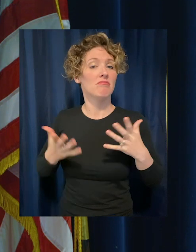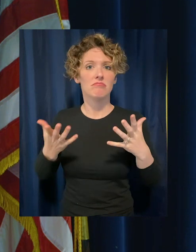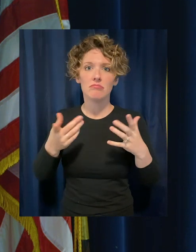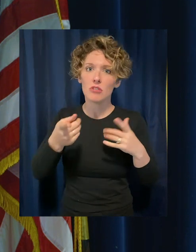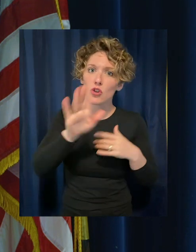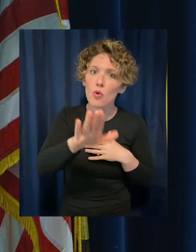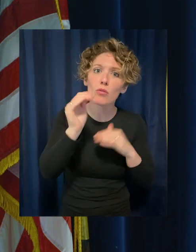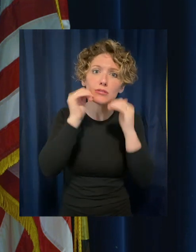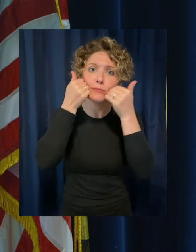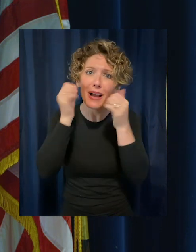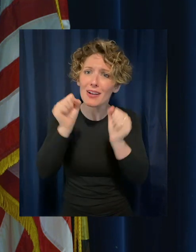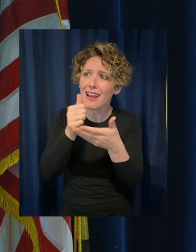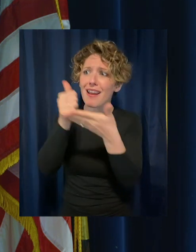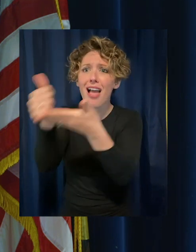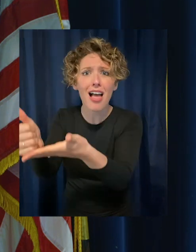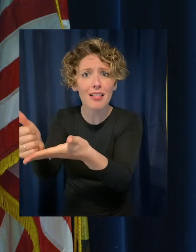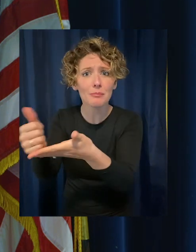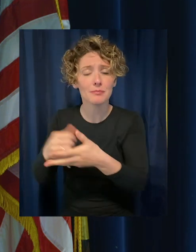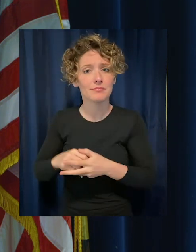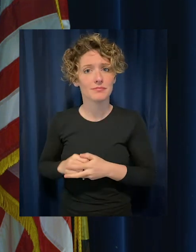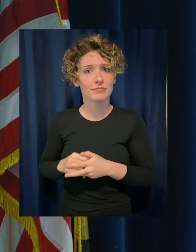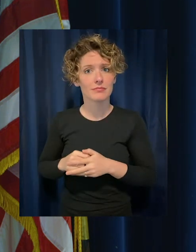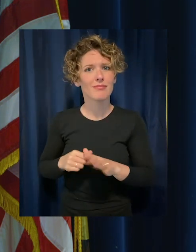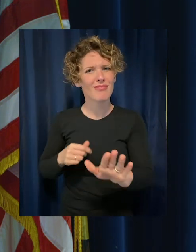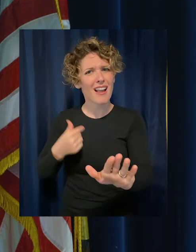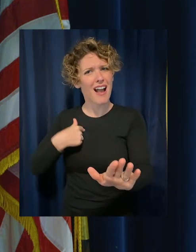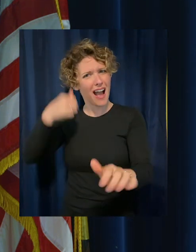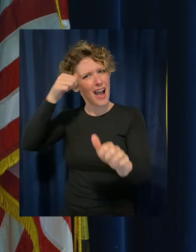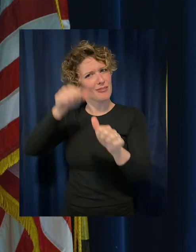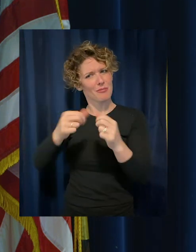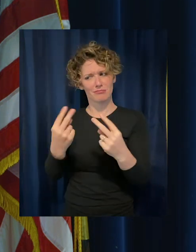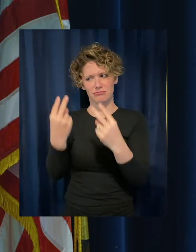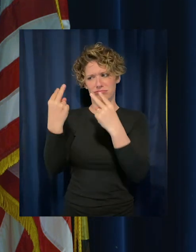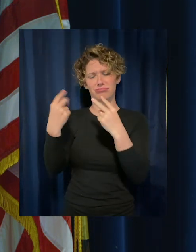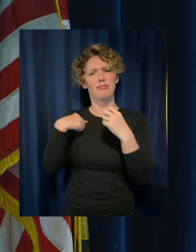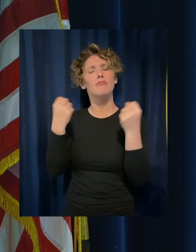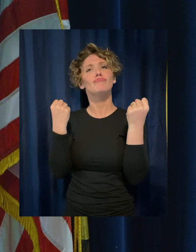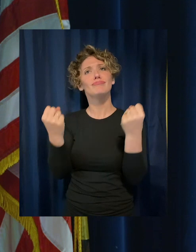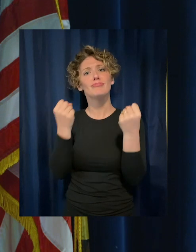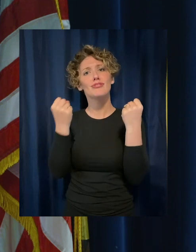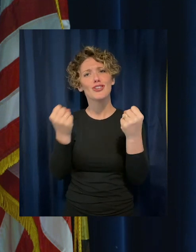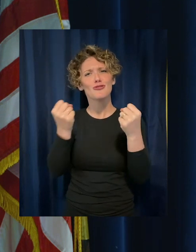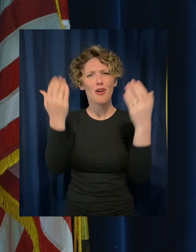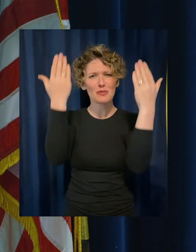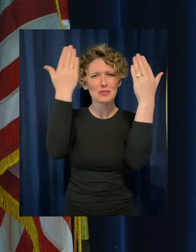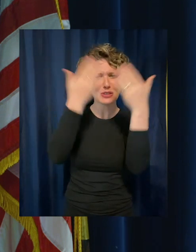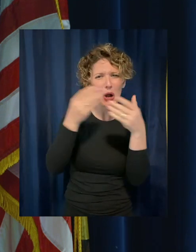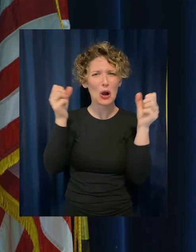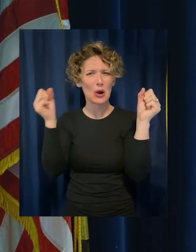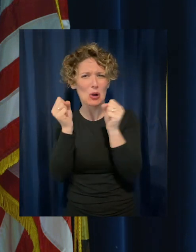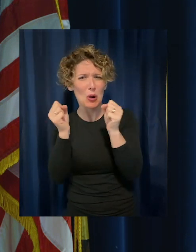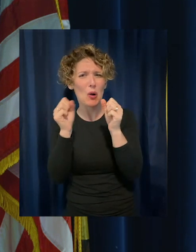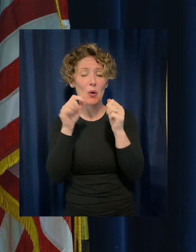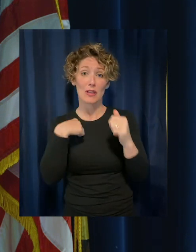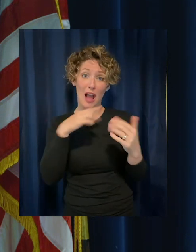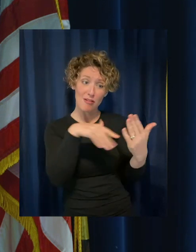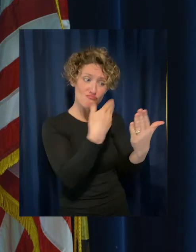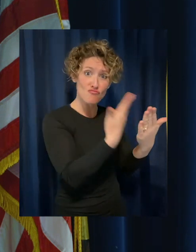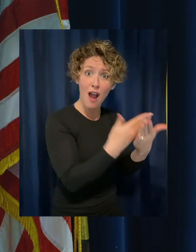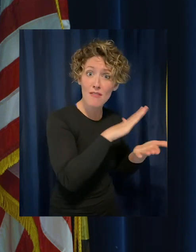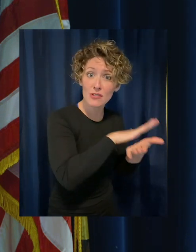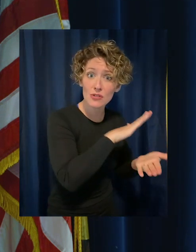dark and the ice and the moose. Seeing you guys smiling and goofy in the hall set me off on a good